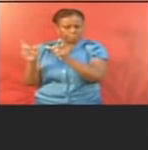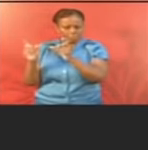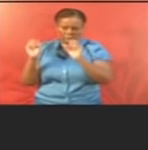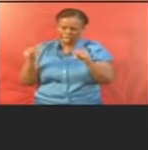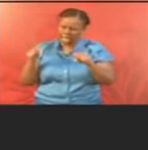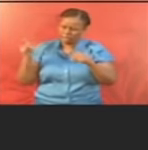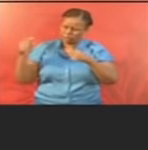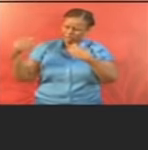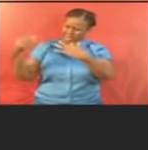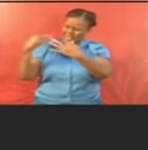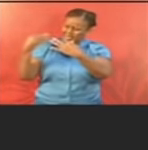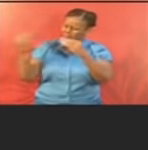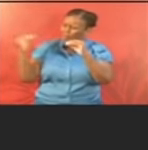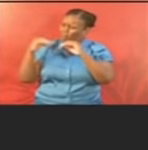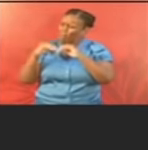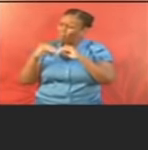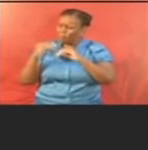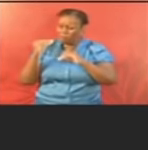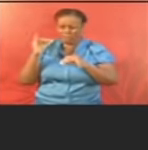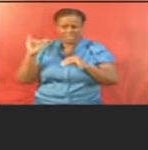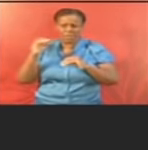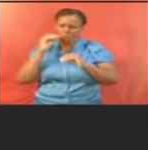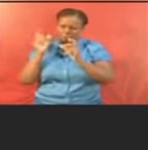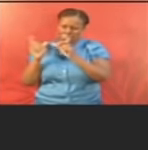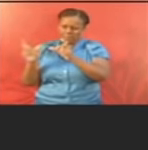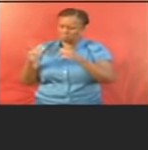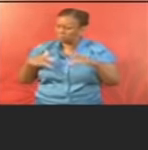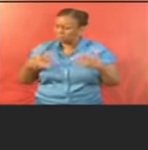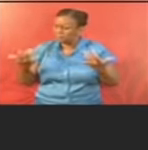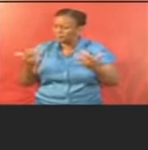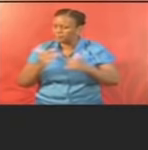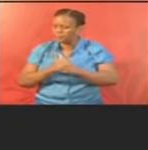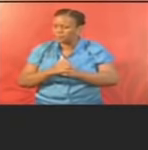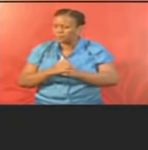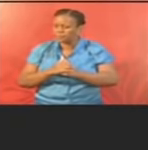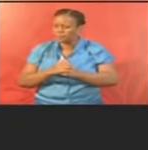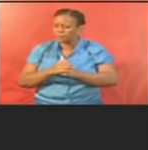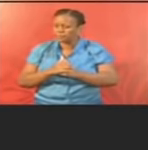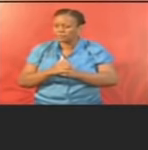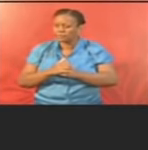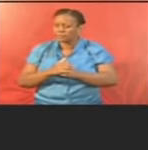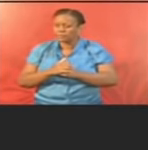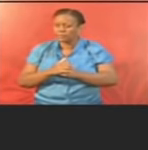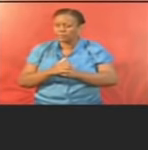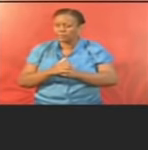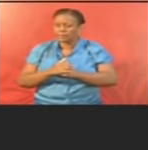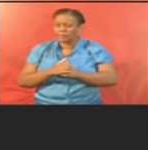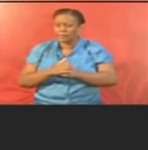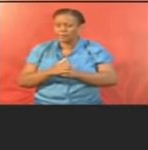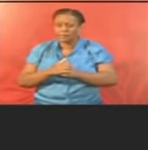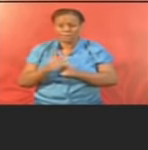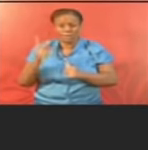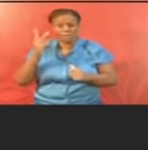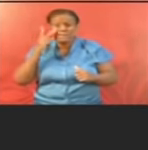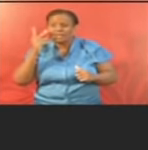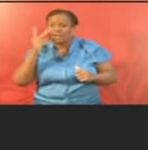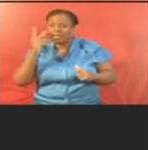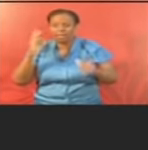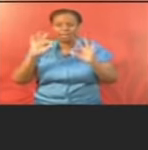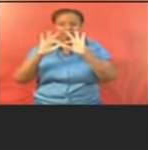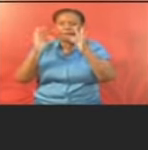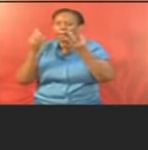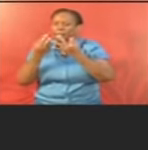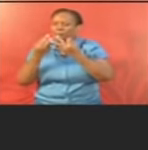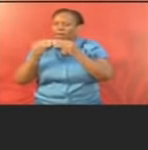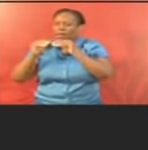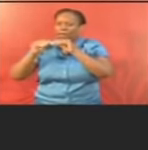that? Specifically, have we been seeing cases of onward transmission among family members? Have persons been